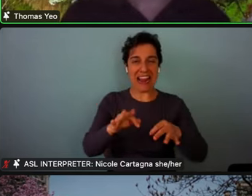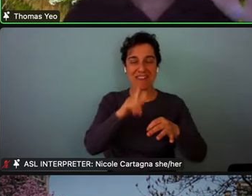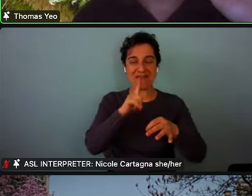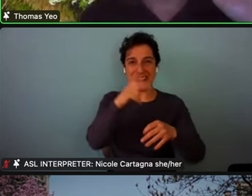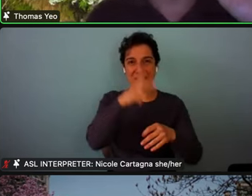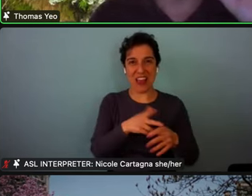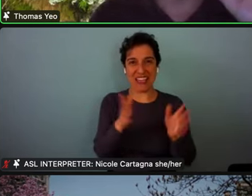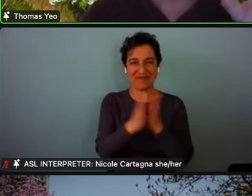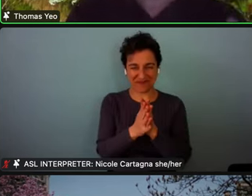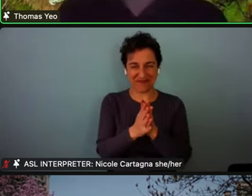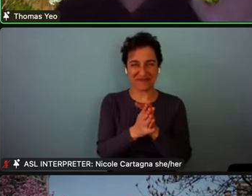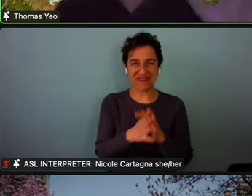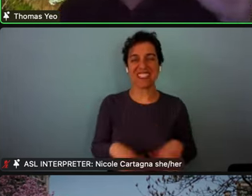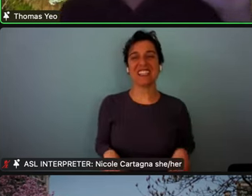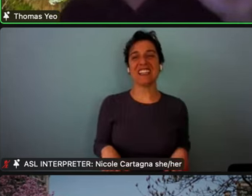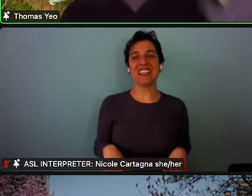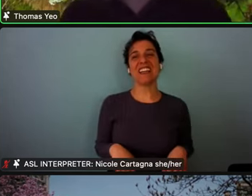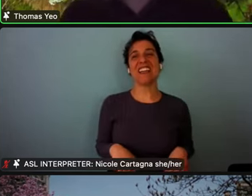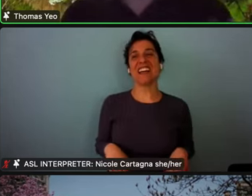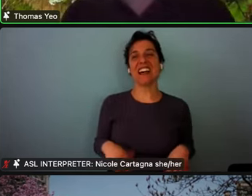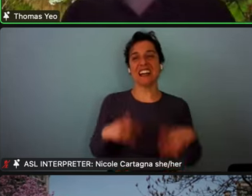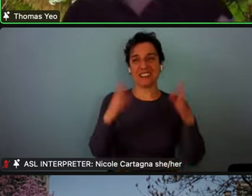okay?